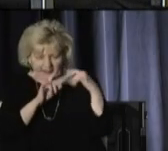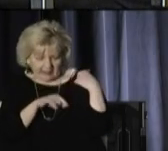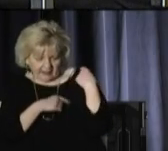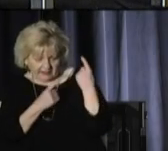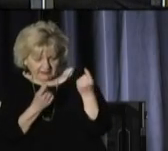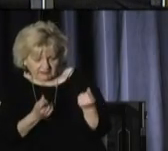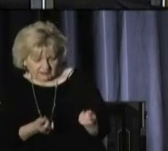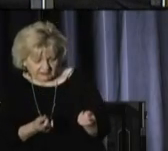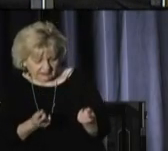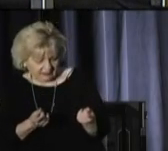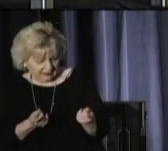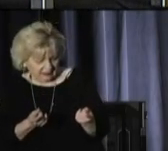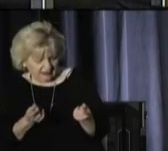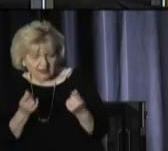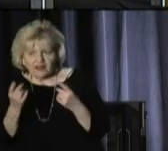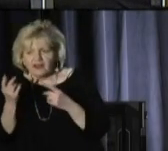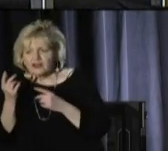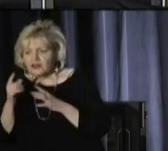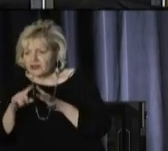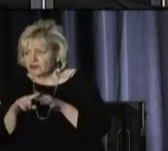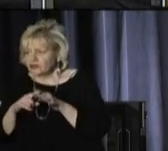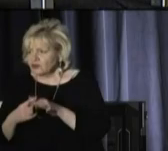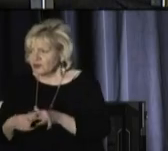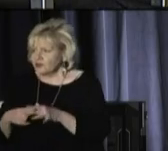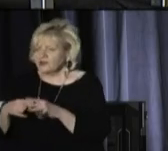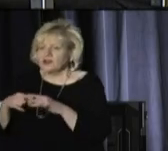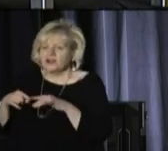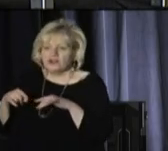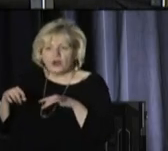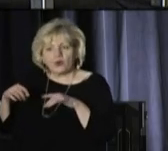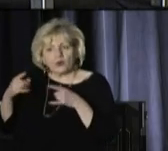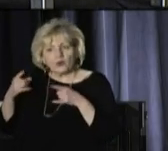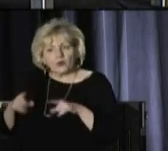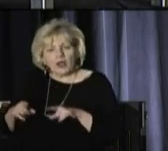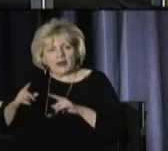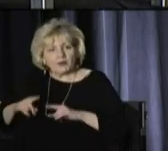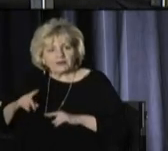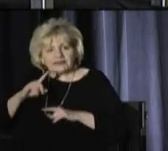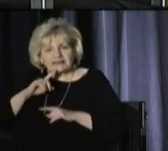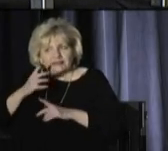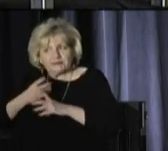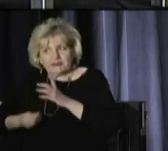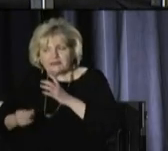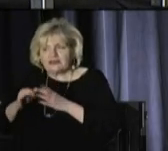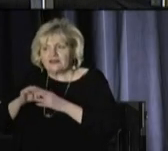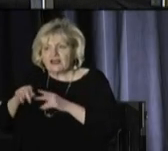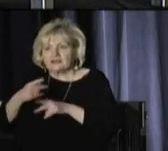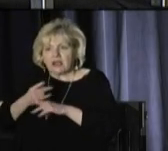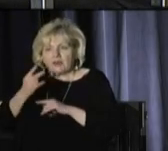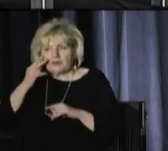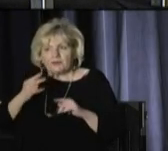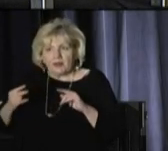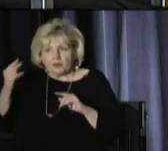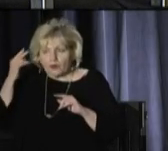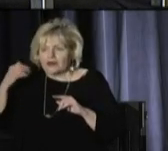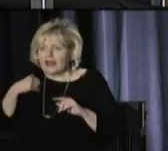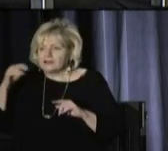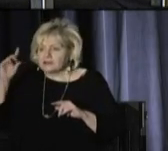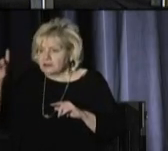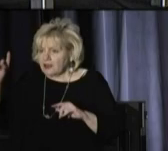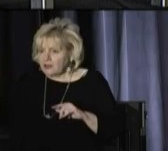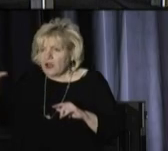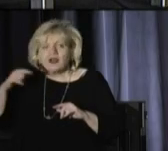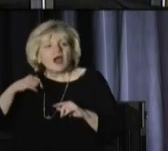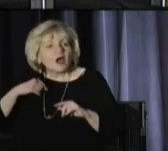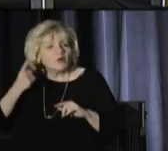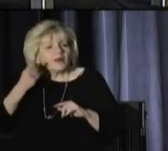you know, I started working on When a Person Goes Missing, which is the title of the memoir, it has a deadline, and I have to, one